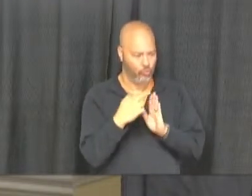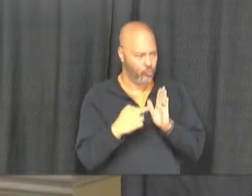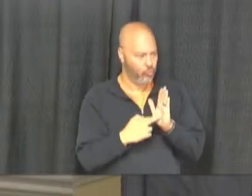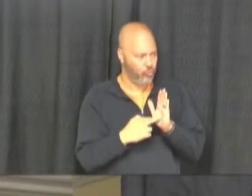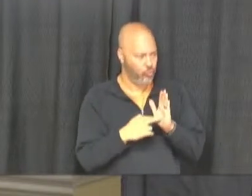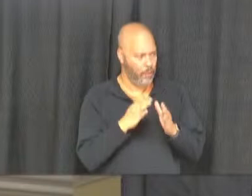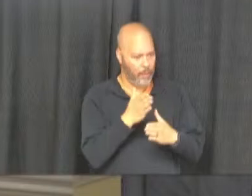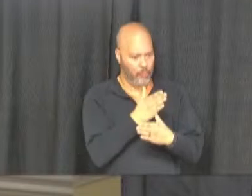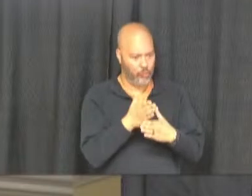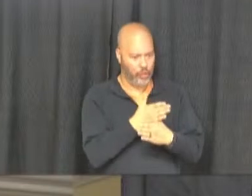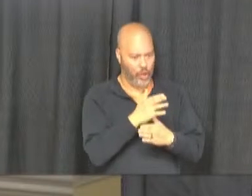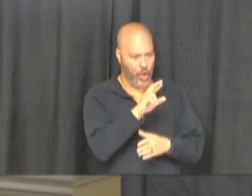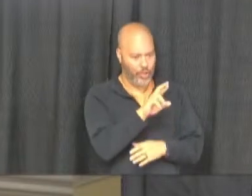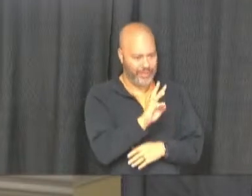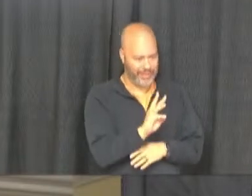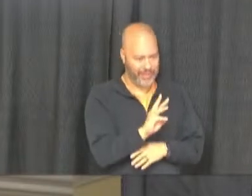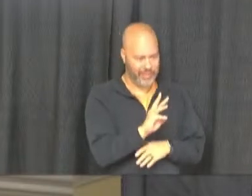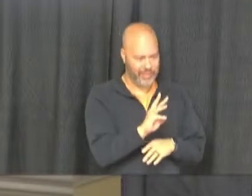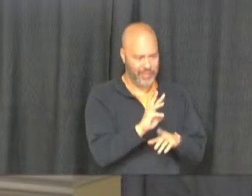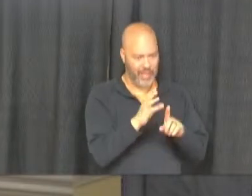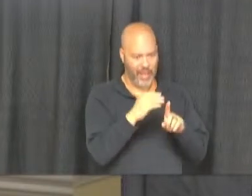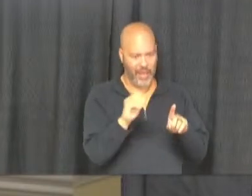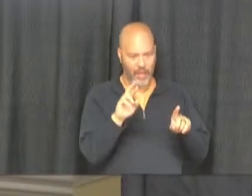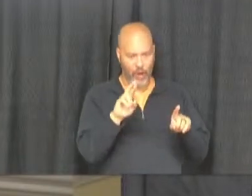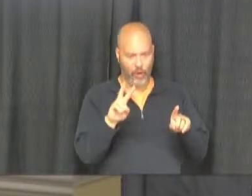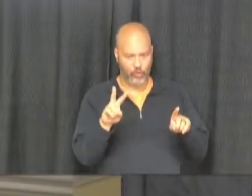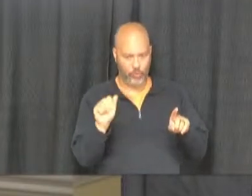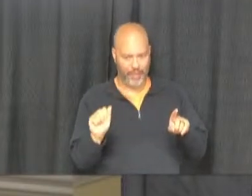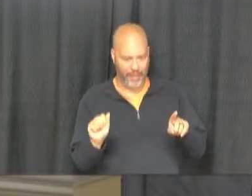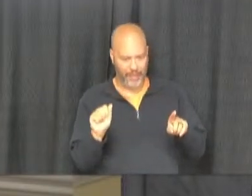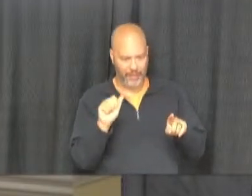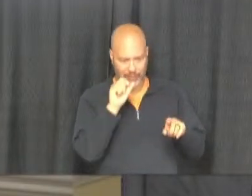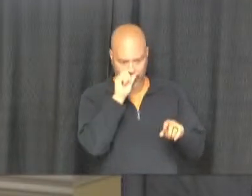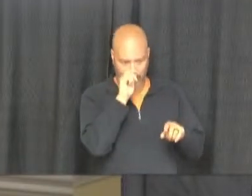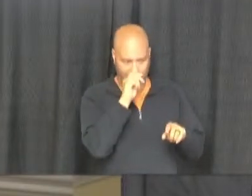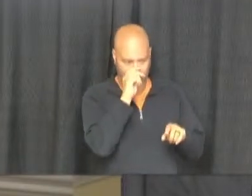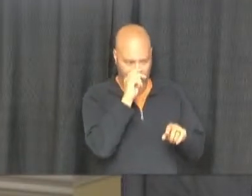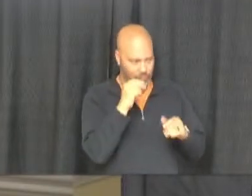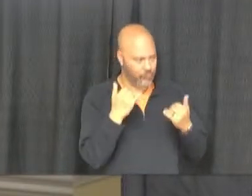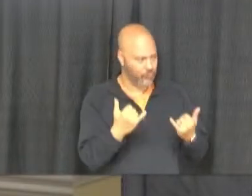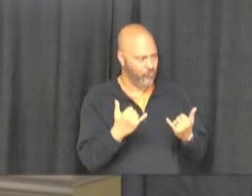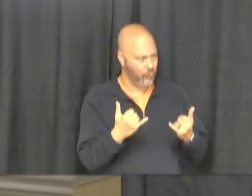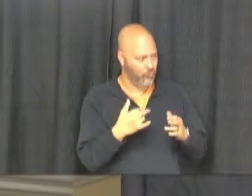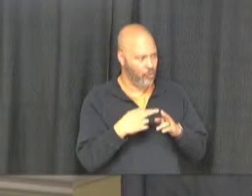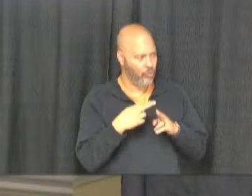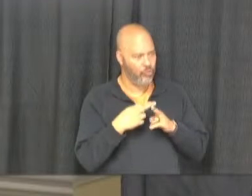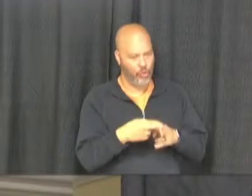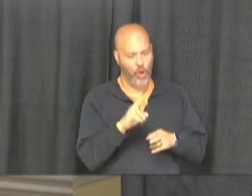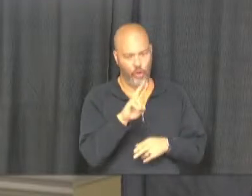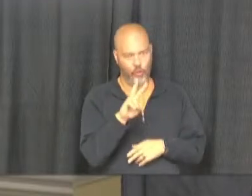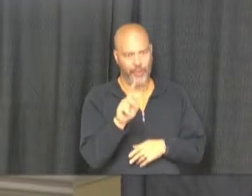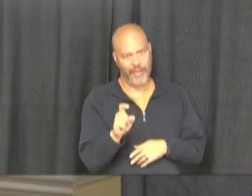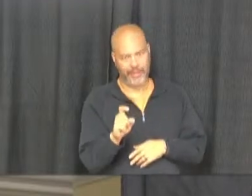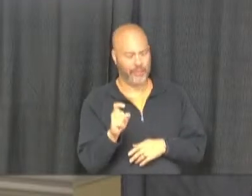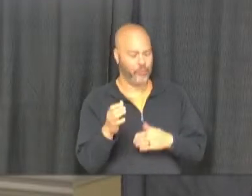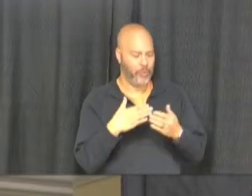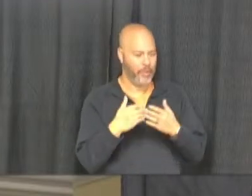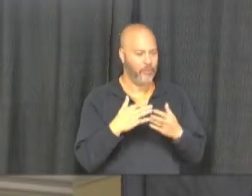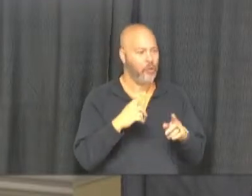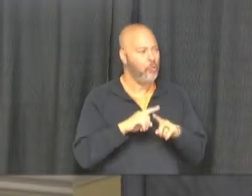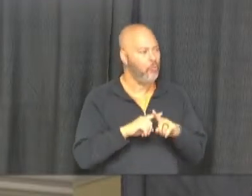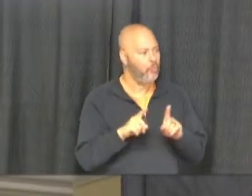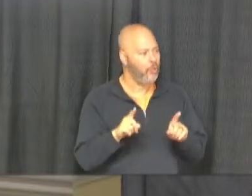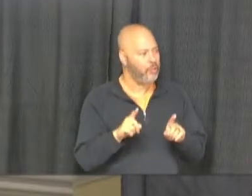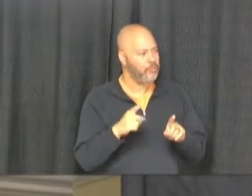is between R6 and R2A. Right now they're calling it R2X or something.